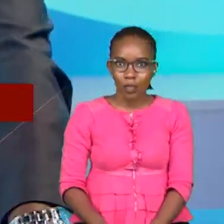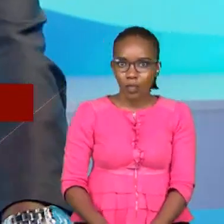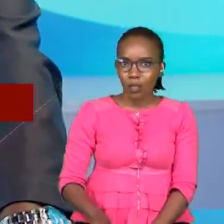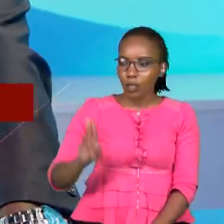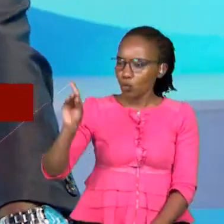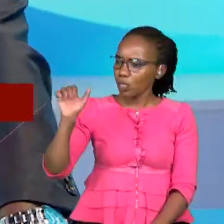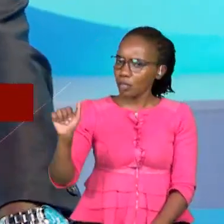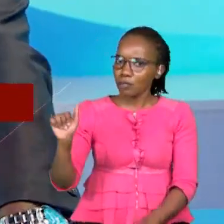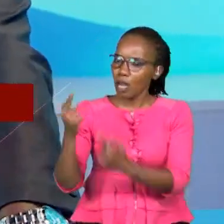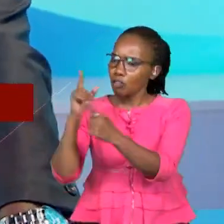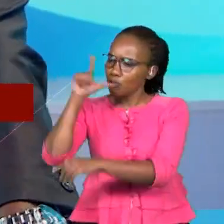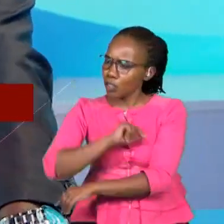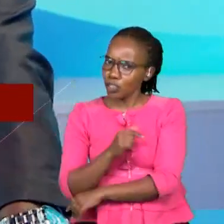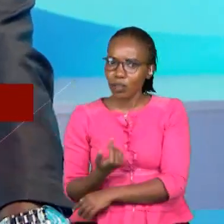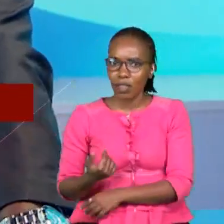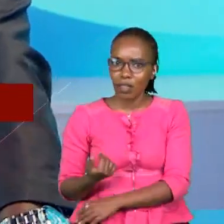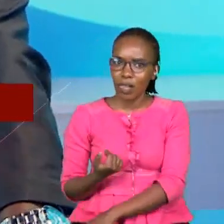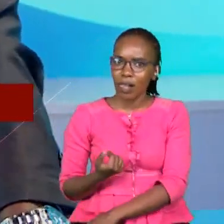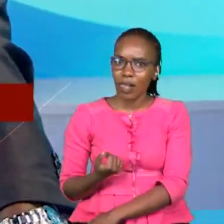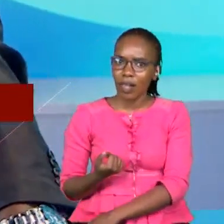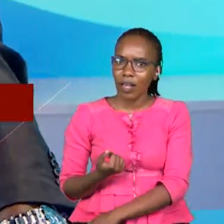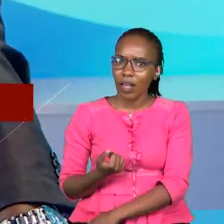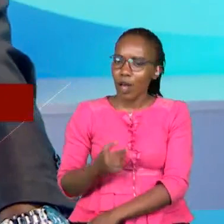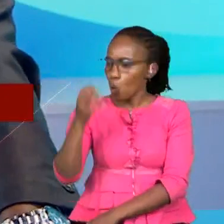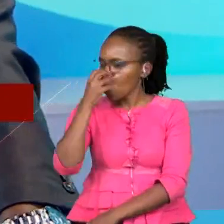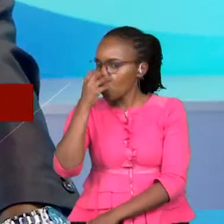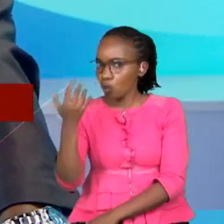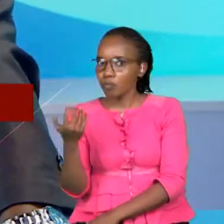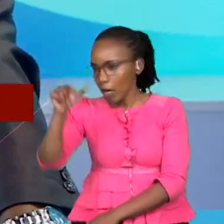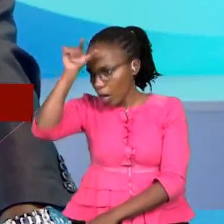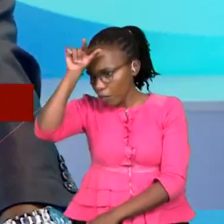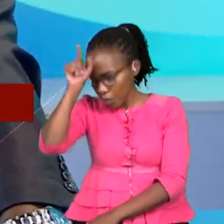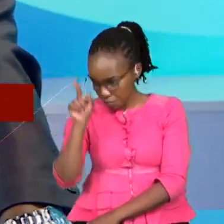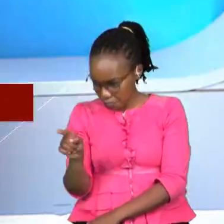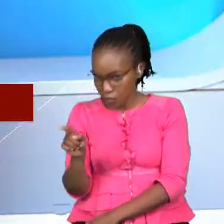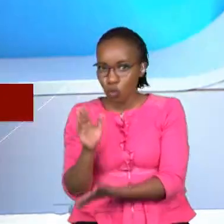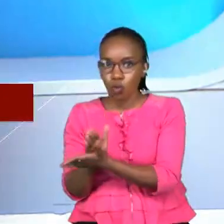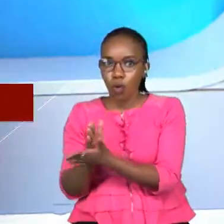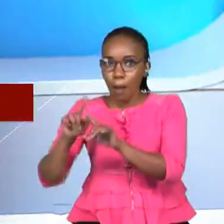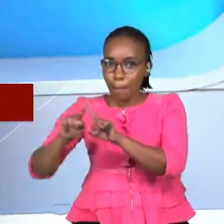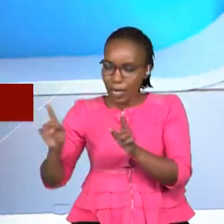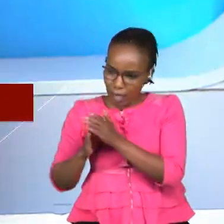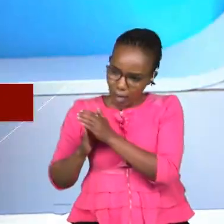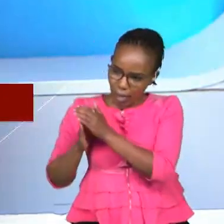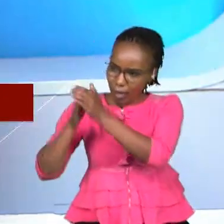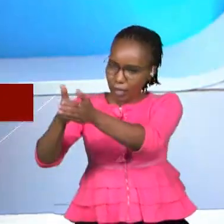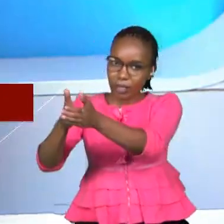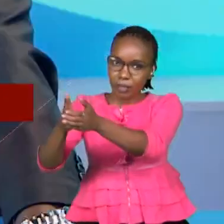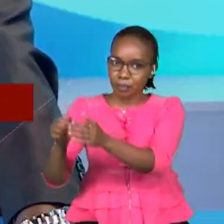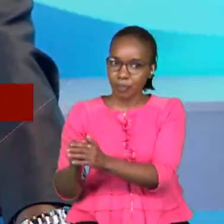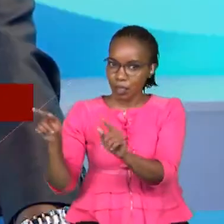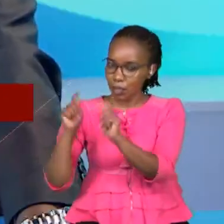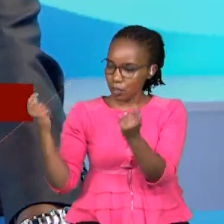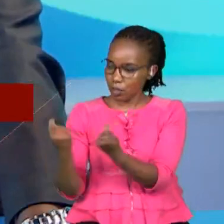you have mentioned here on this show that the deputy president is in government, but he's leading a